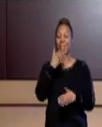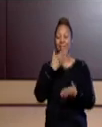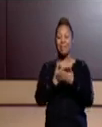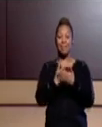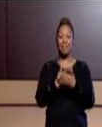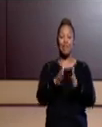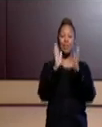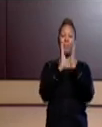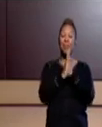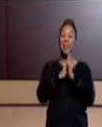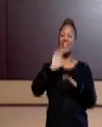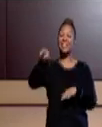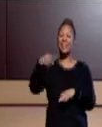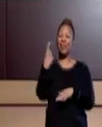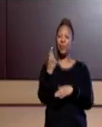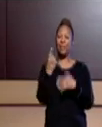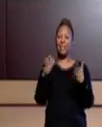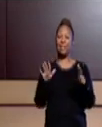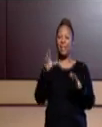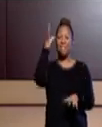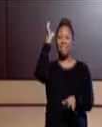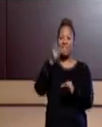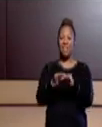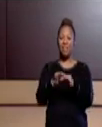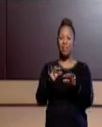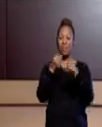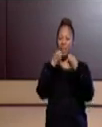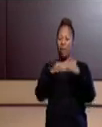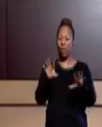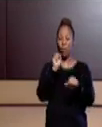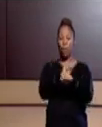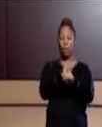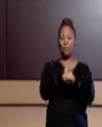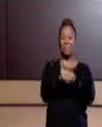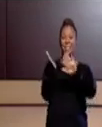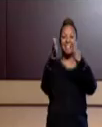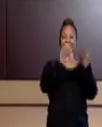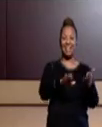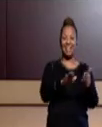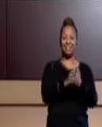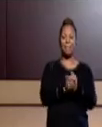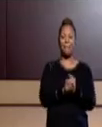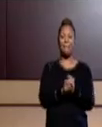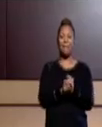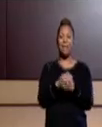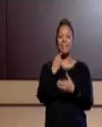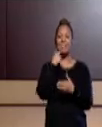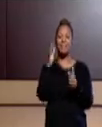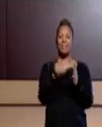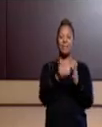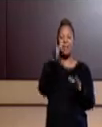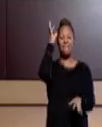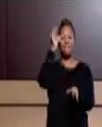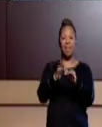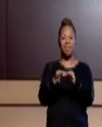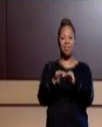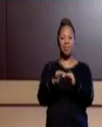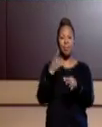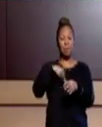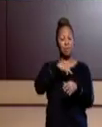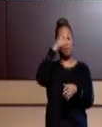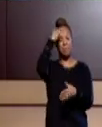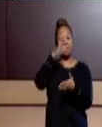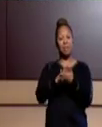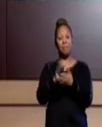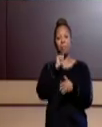So prayer is not just it. Faith without works is dead. Say and that again. Wait, say that again. Faith, because we